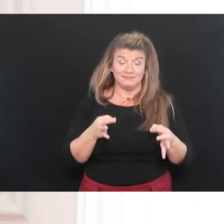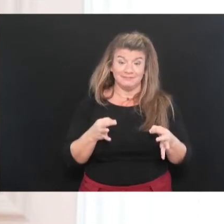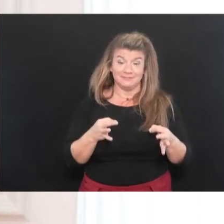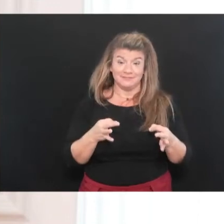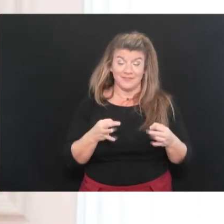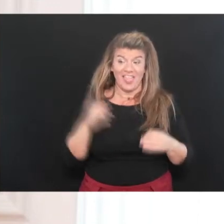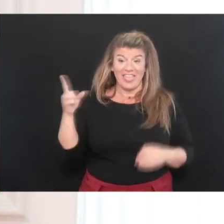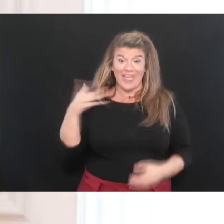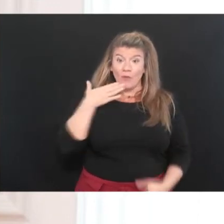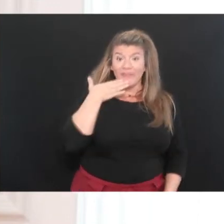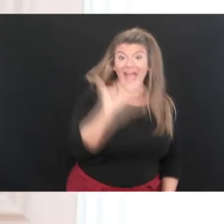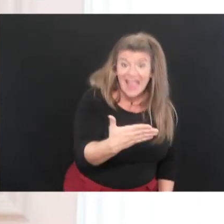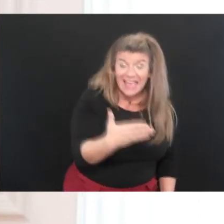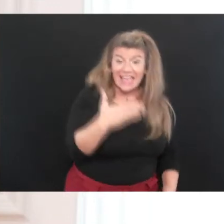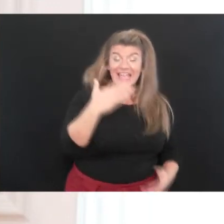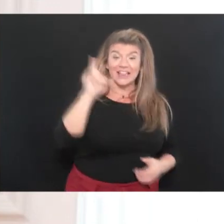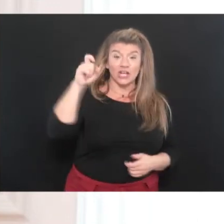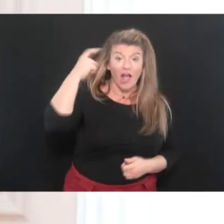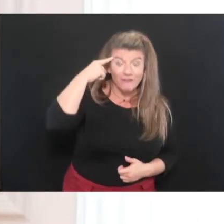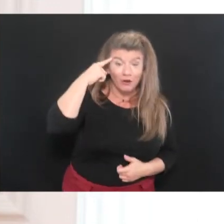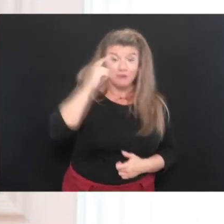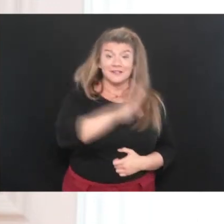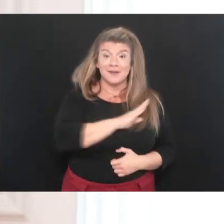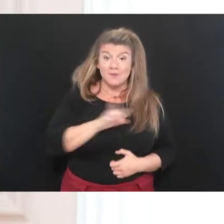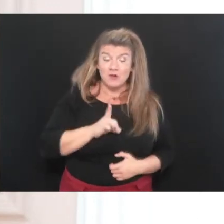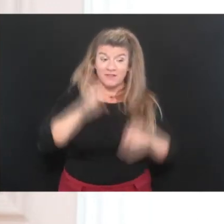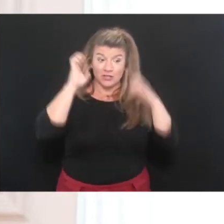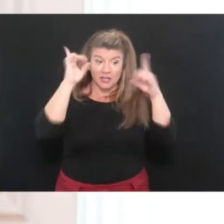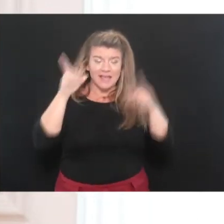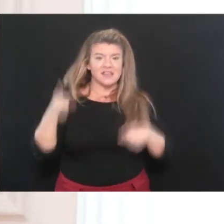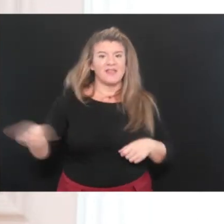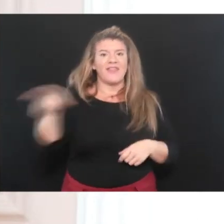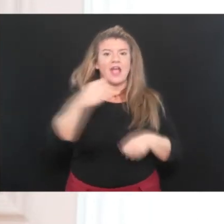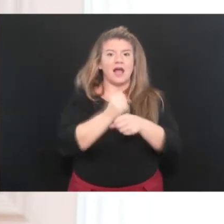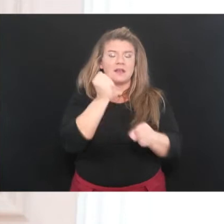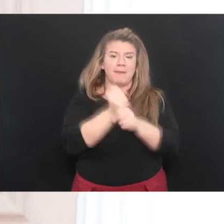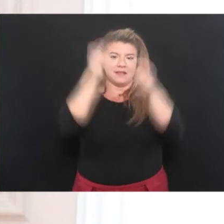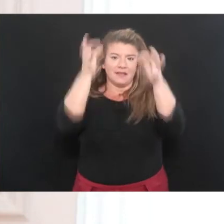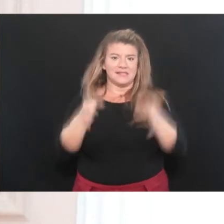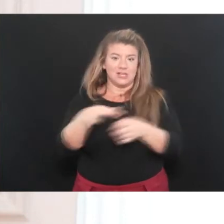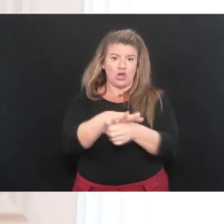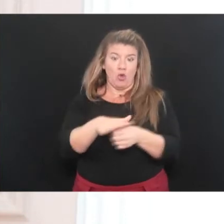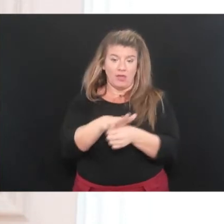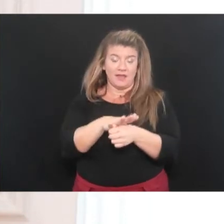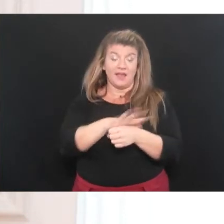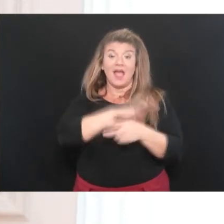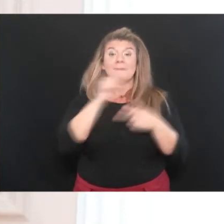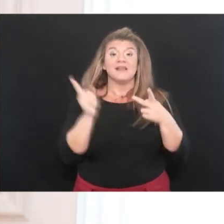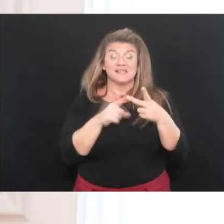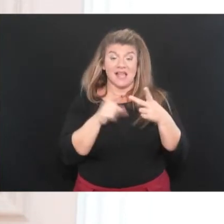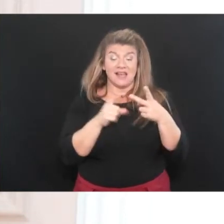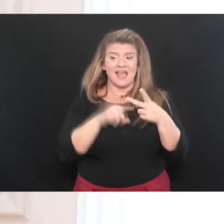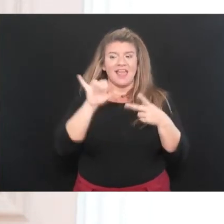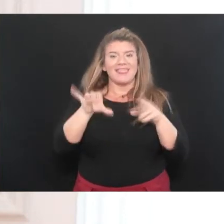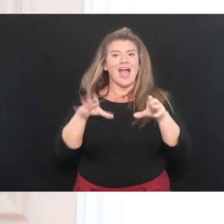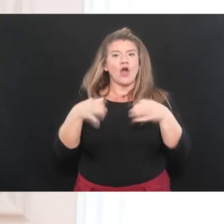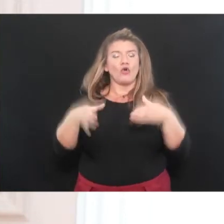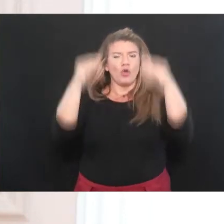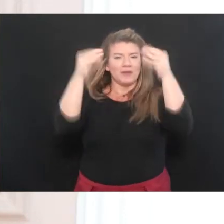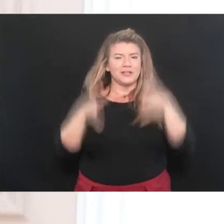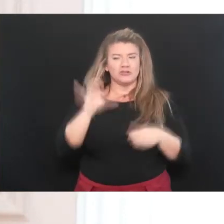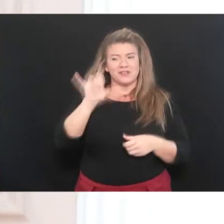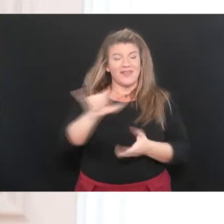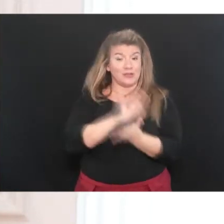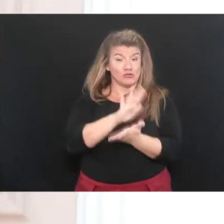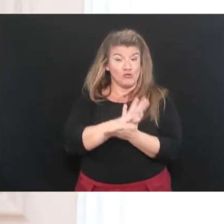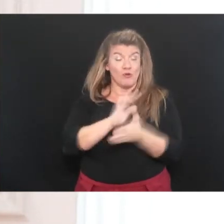governor, the West Virginia Board of Education, that they got to make those decisions locally. But secondly, the group of teachers at this little elementary school in